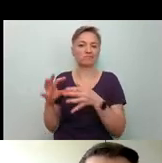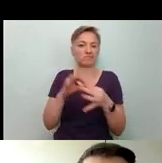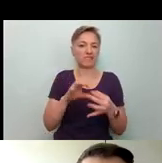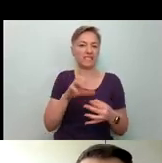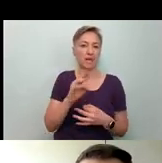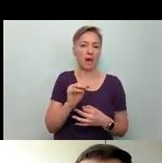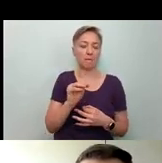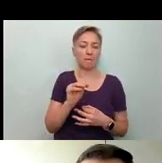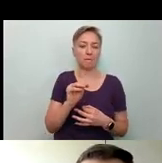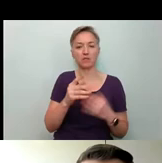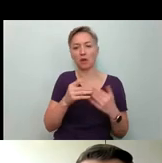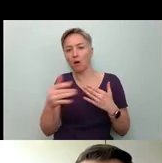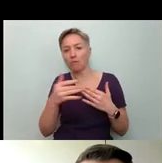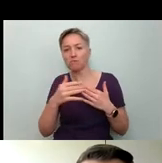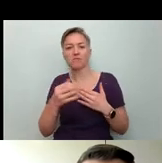come.